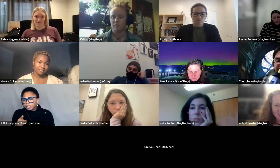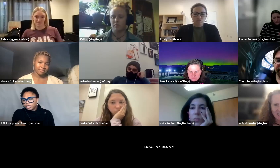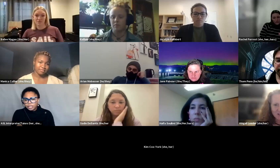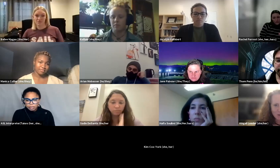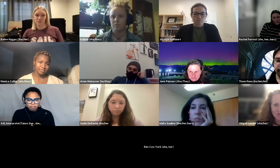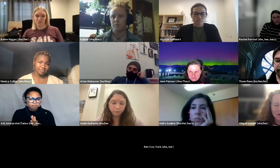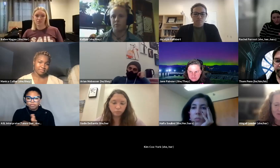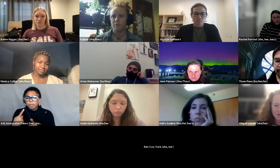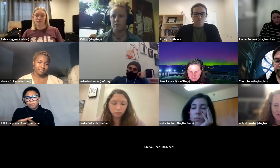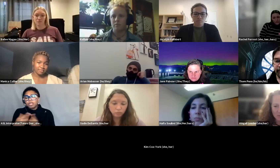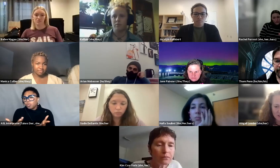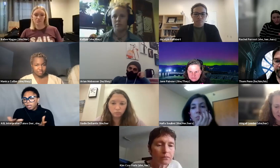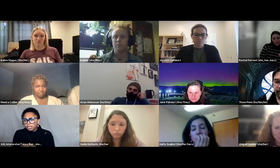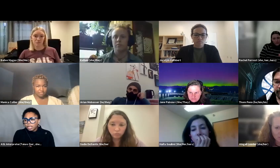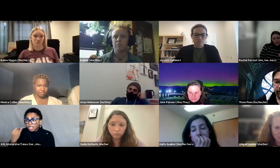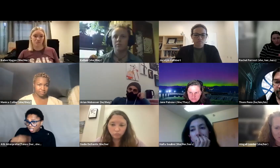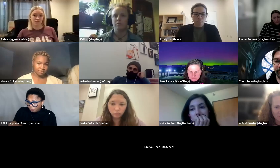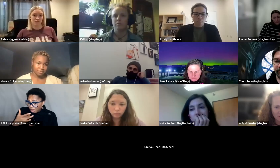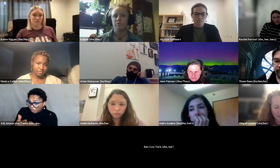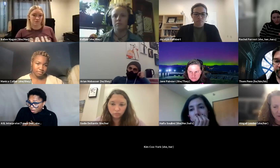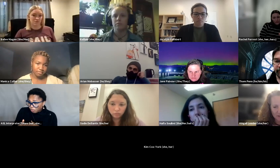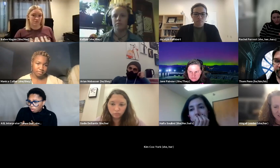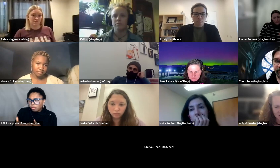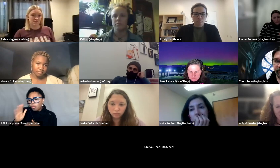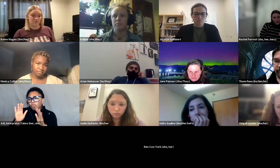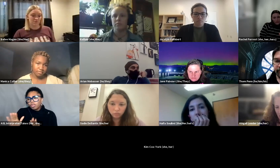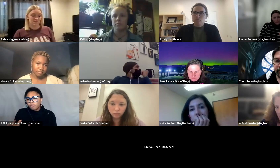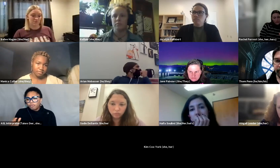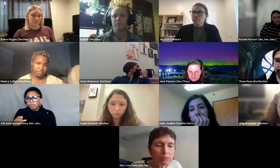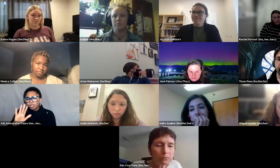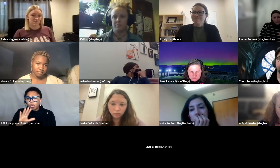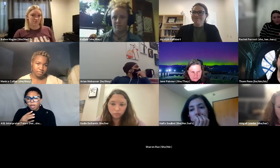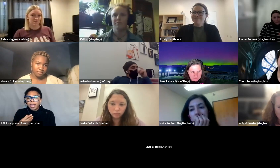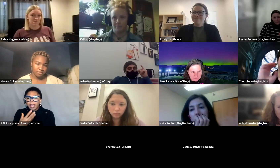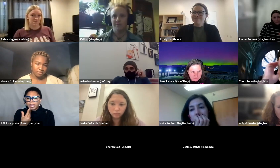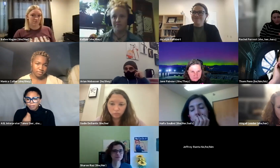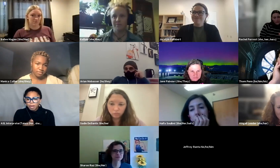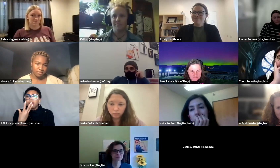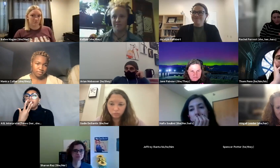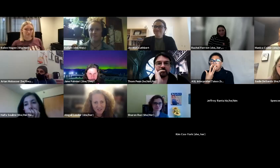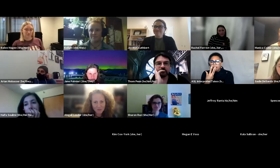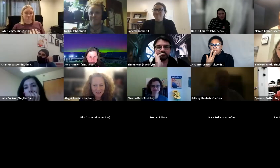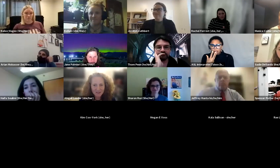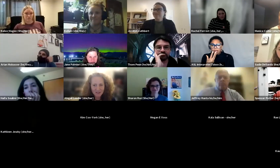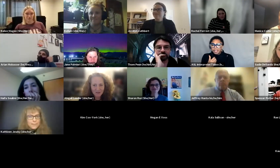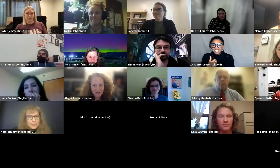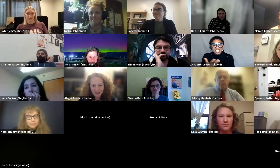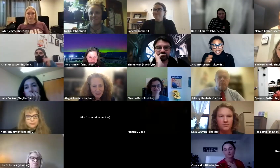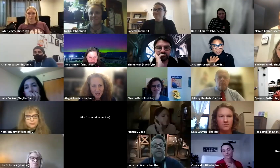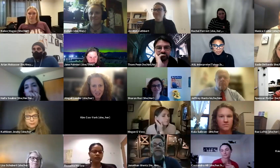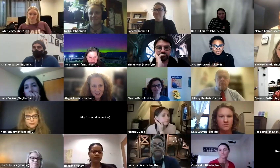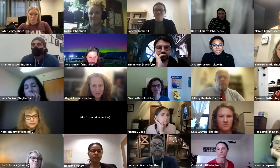And actually, you know, if you're available to, it would be wonderful if folks could turn on their camera. Not a bunch of pressure, but it's gonna